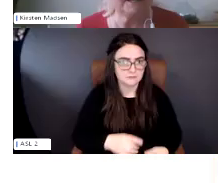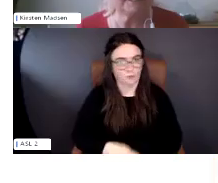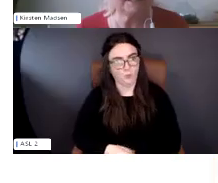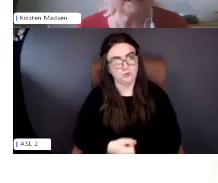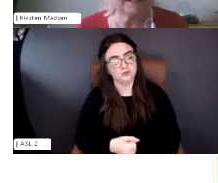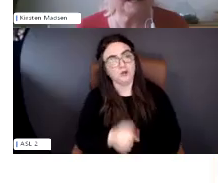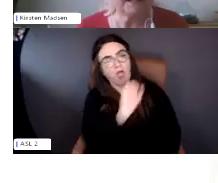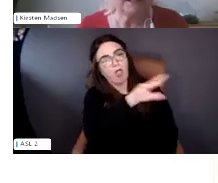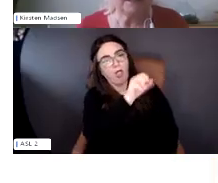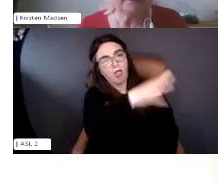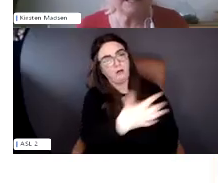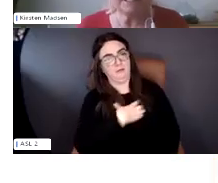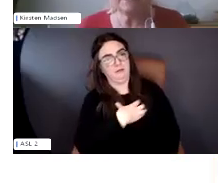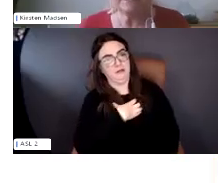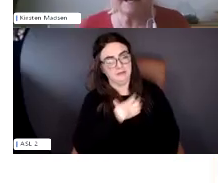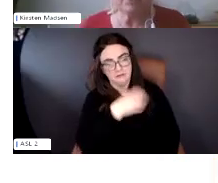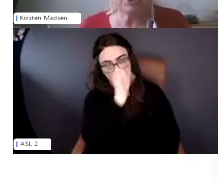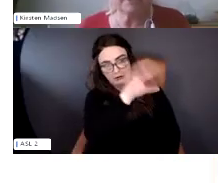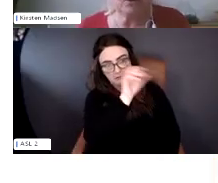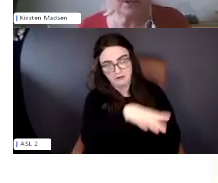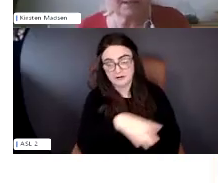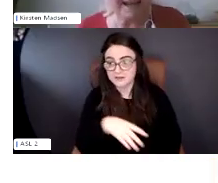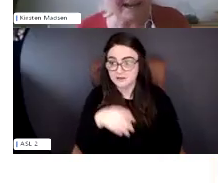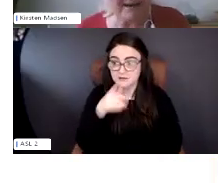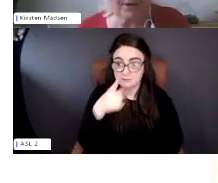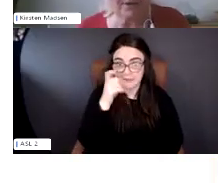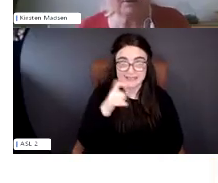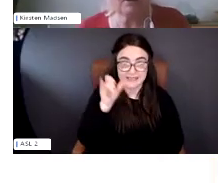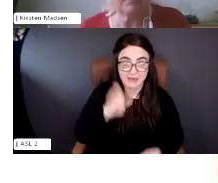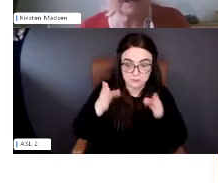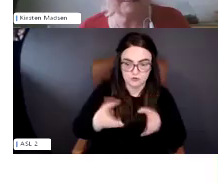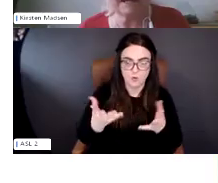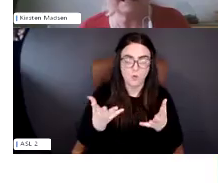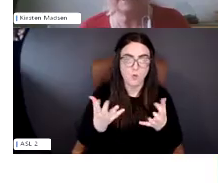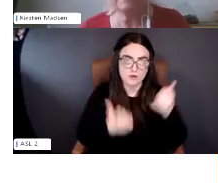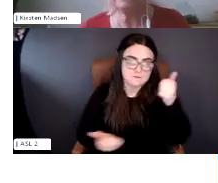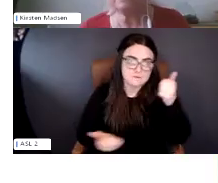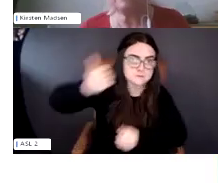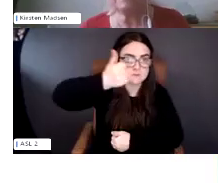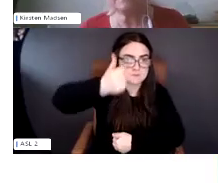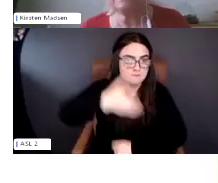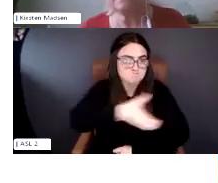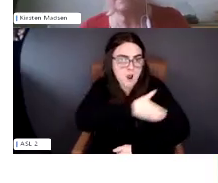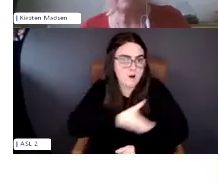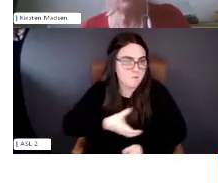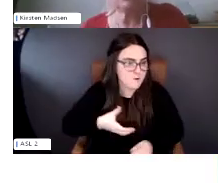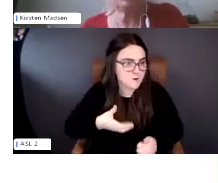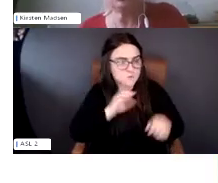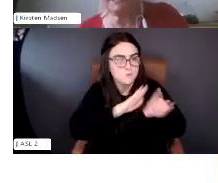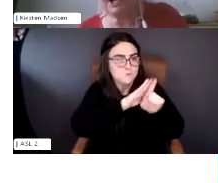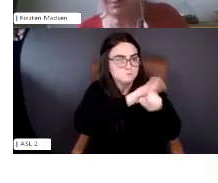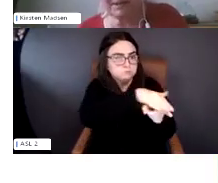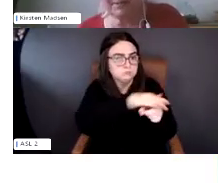not being done because that person wants power over somebody. It's not because they want